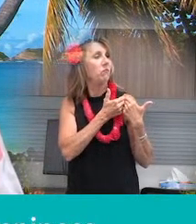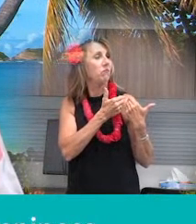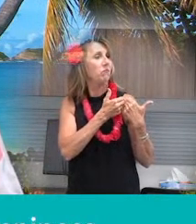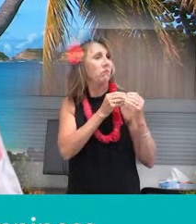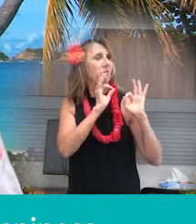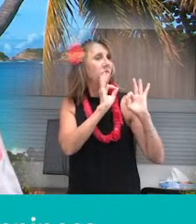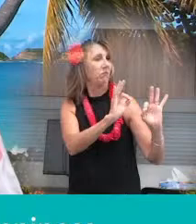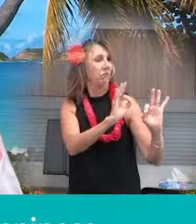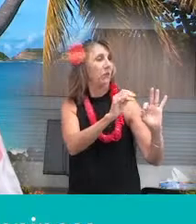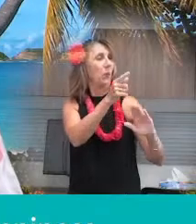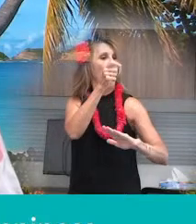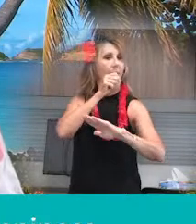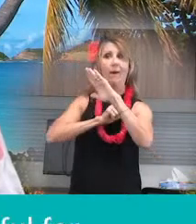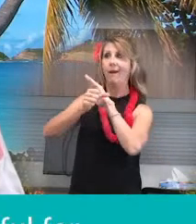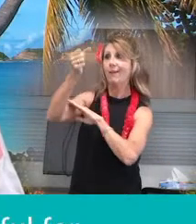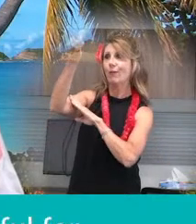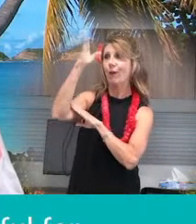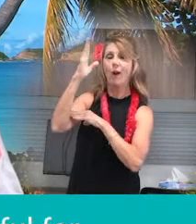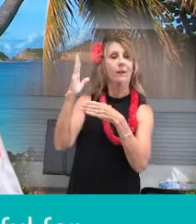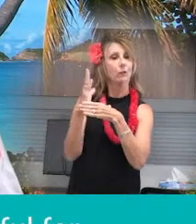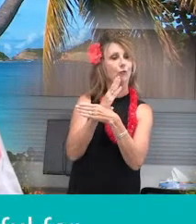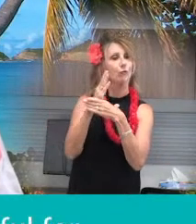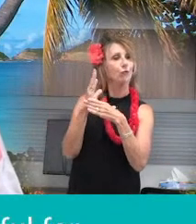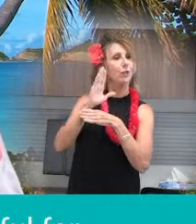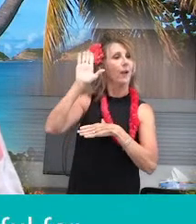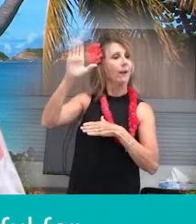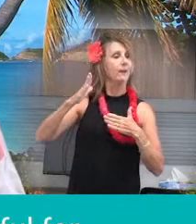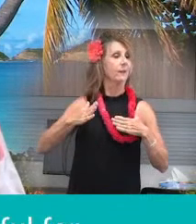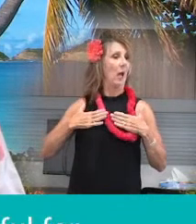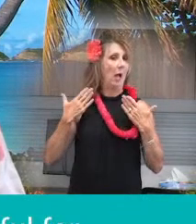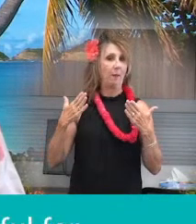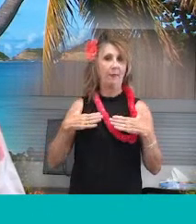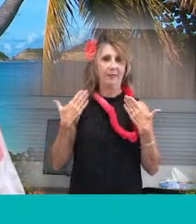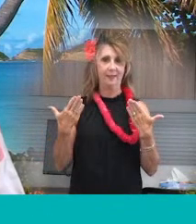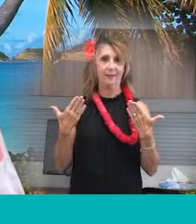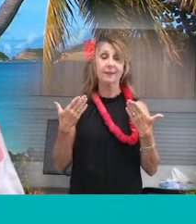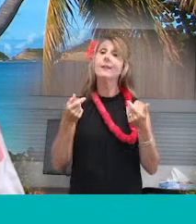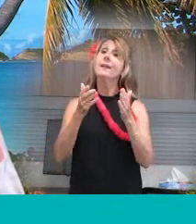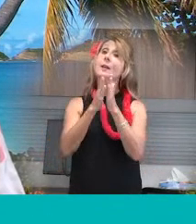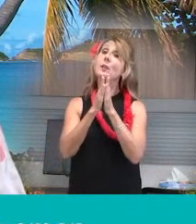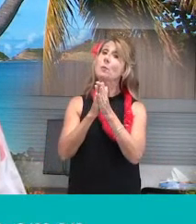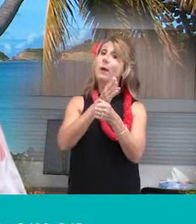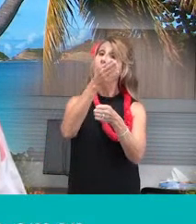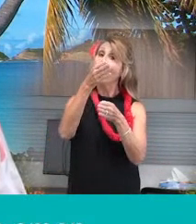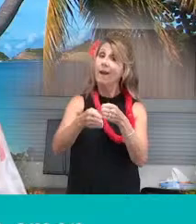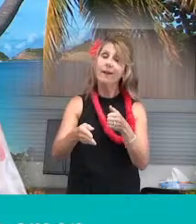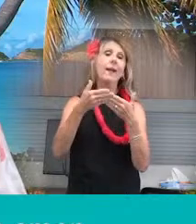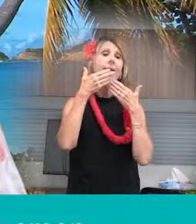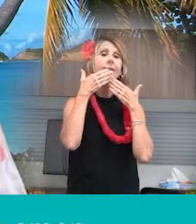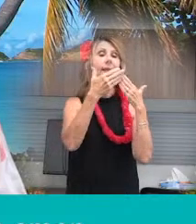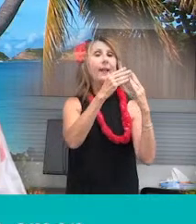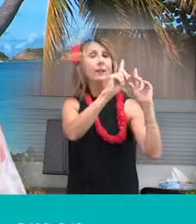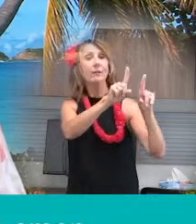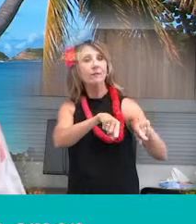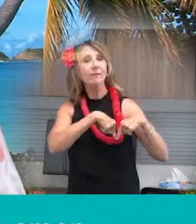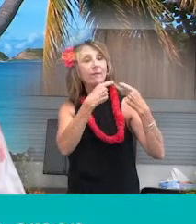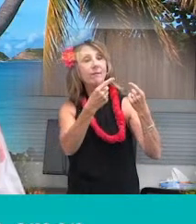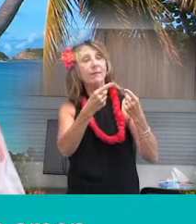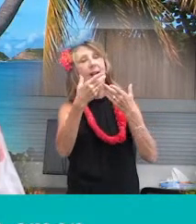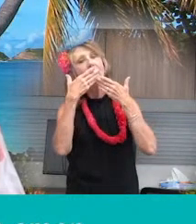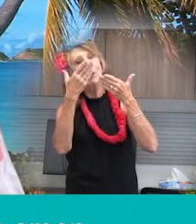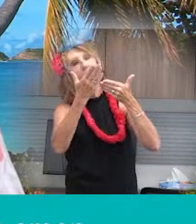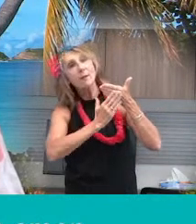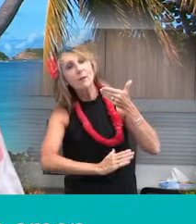your master's happiness. And so we end our prayer, thankful for what has been and grateful for what is yet to